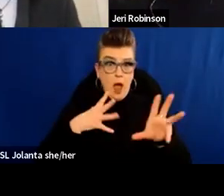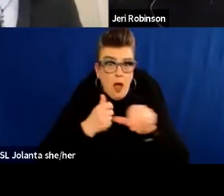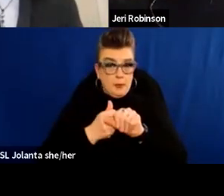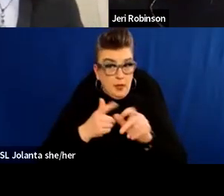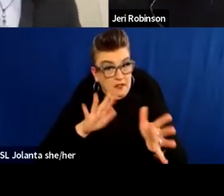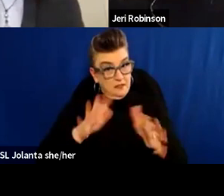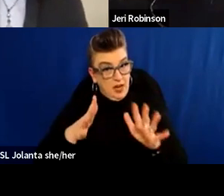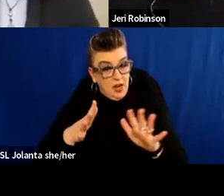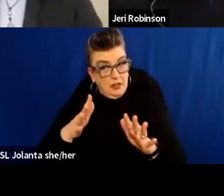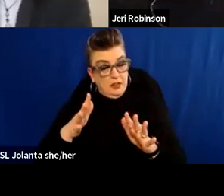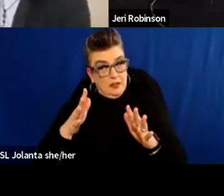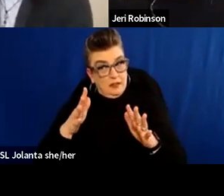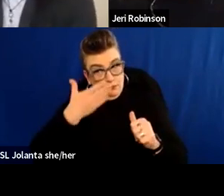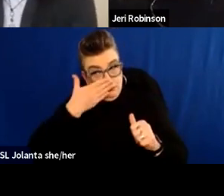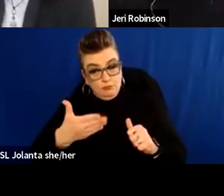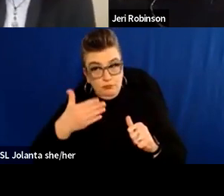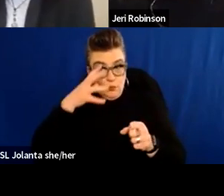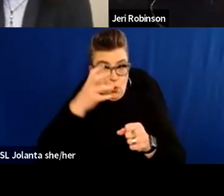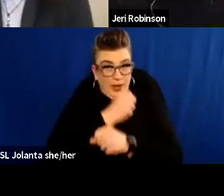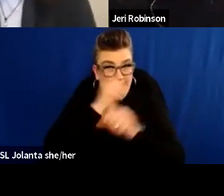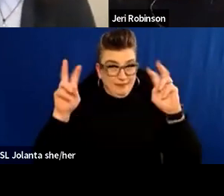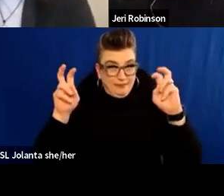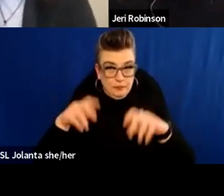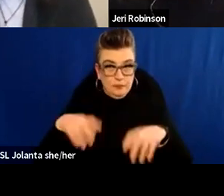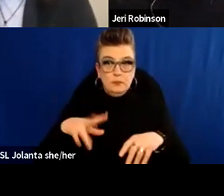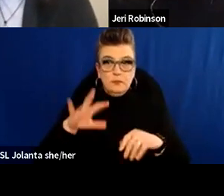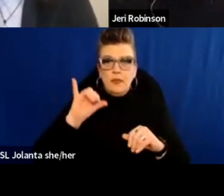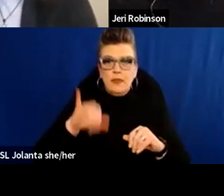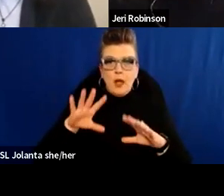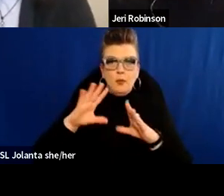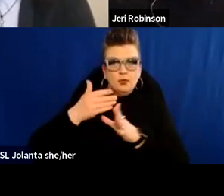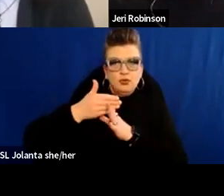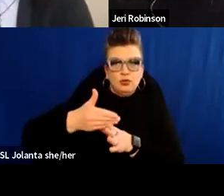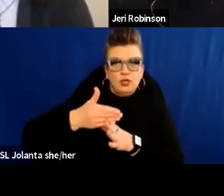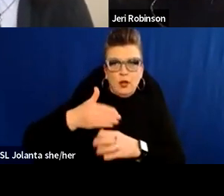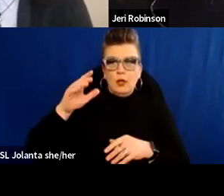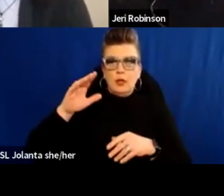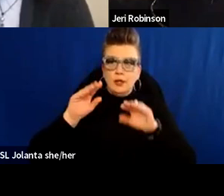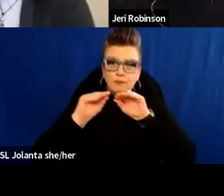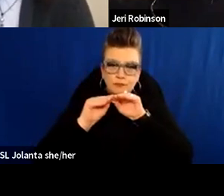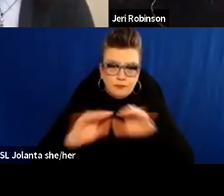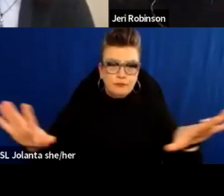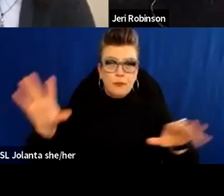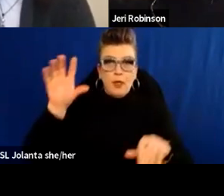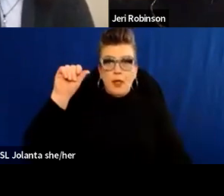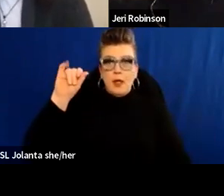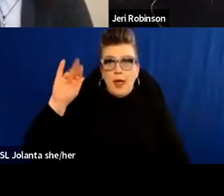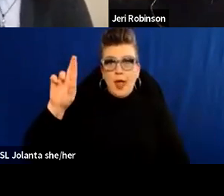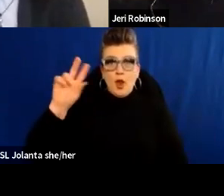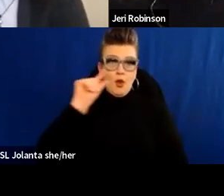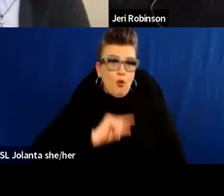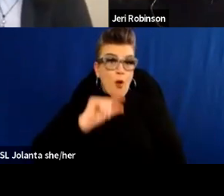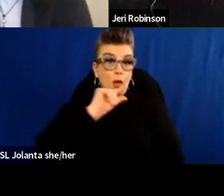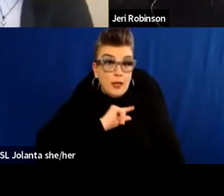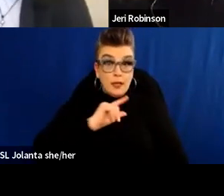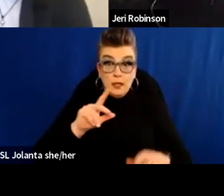was the sharing out of the air quality monitors and just the